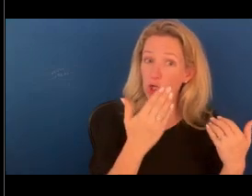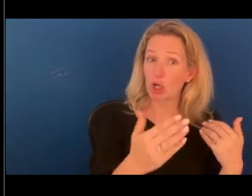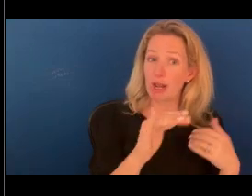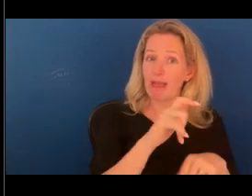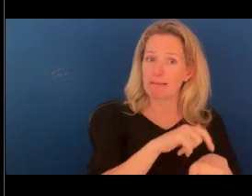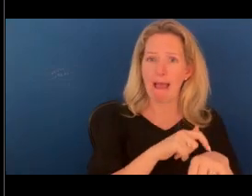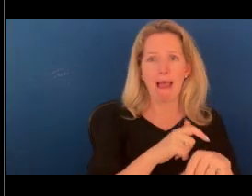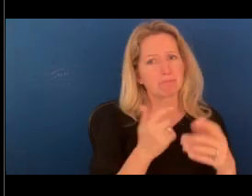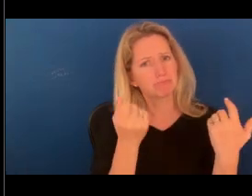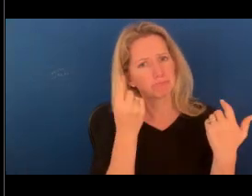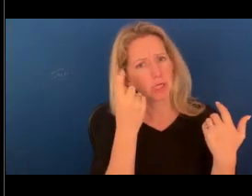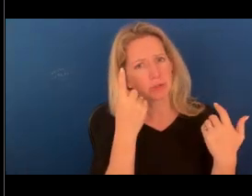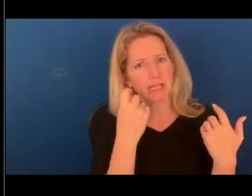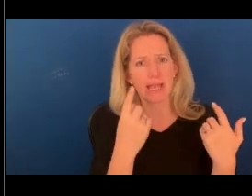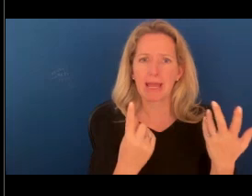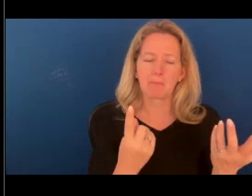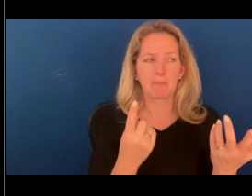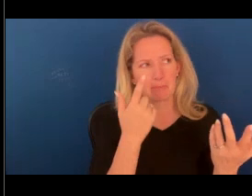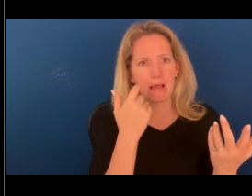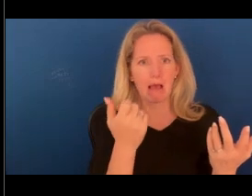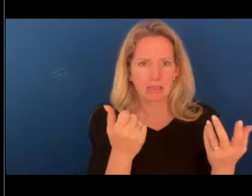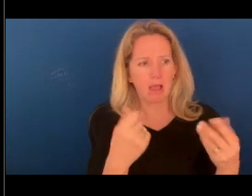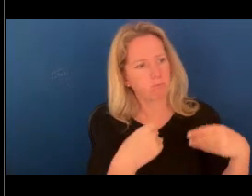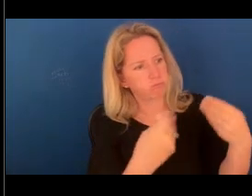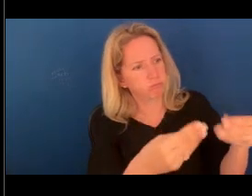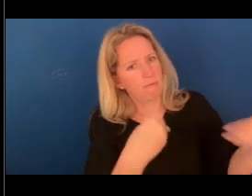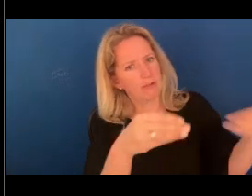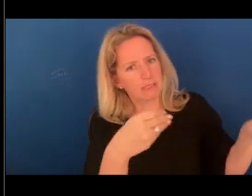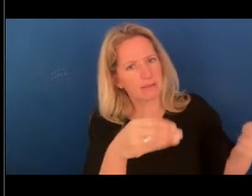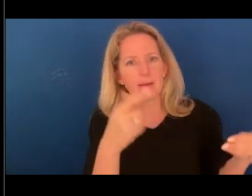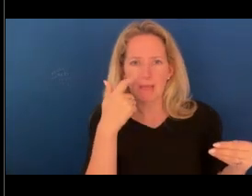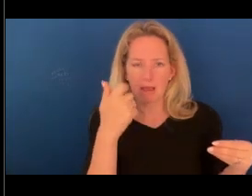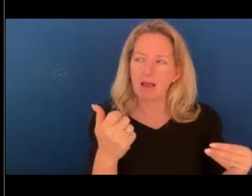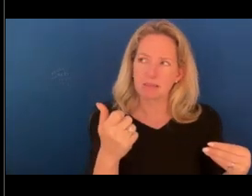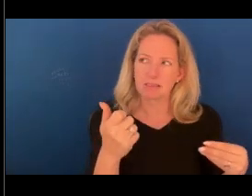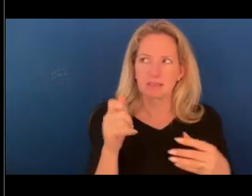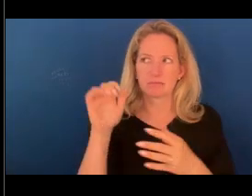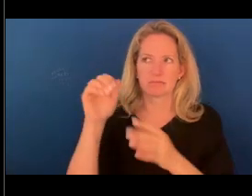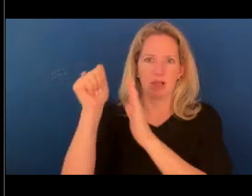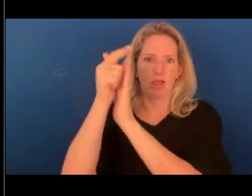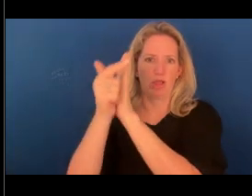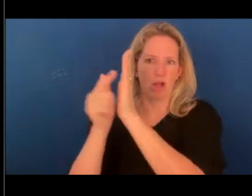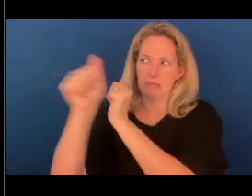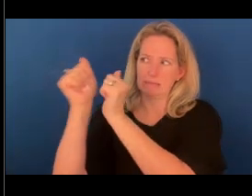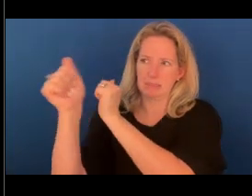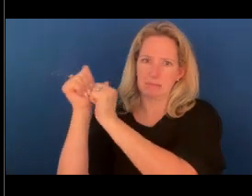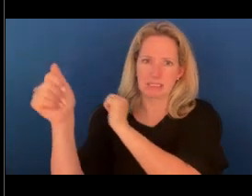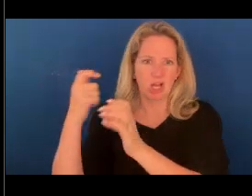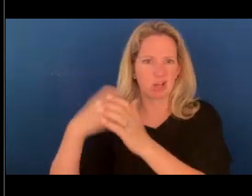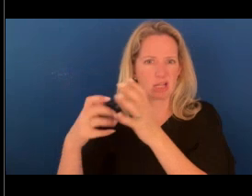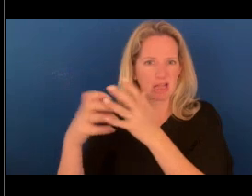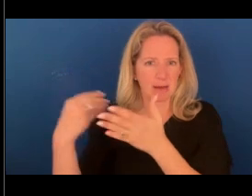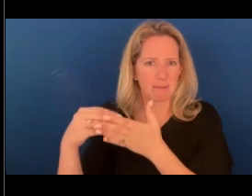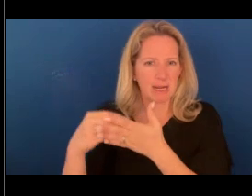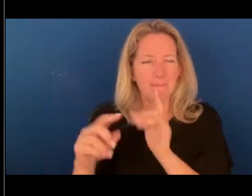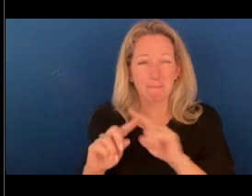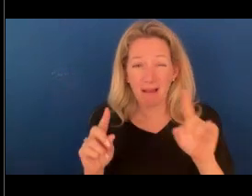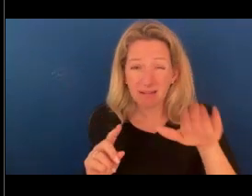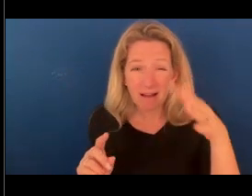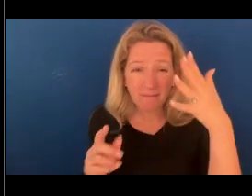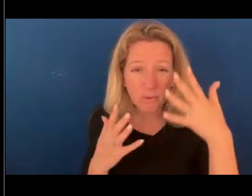understandable because a lot of these requirements would cost a lot of money. Unfortunately, as you could tell from earlier, it